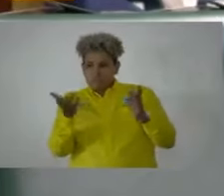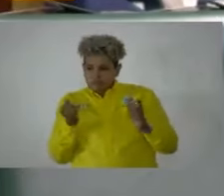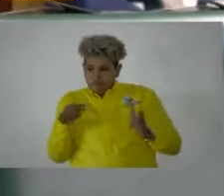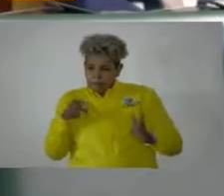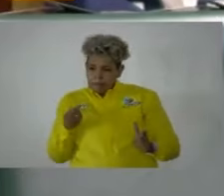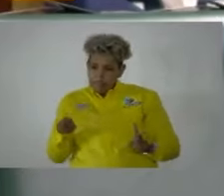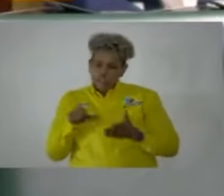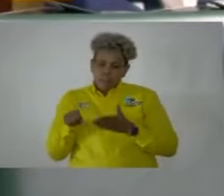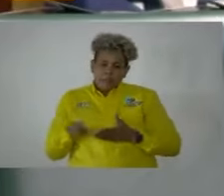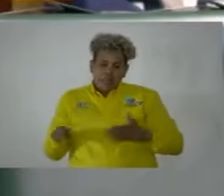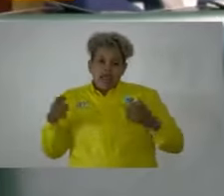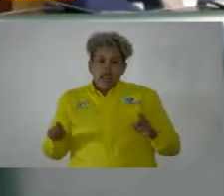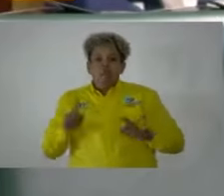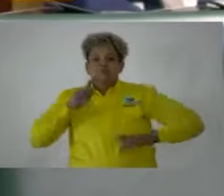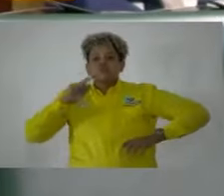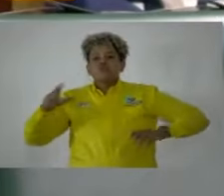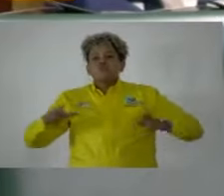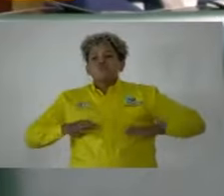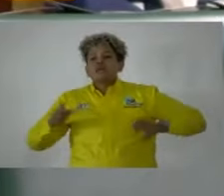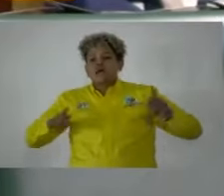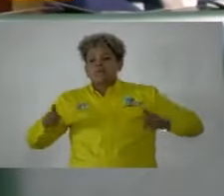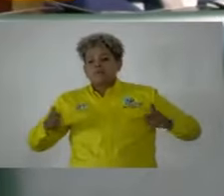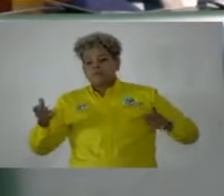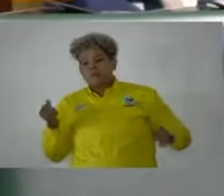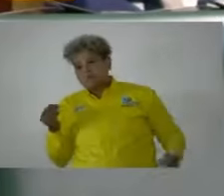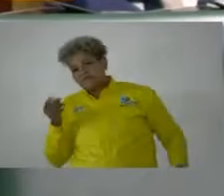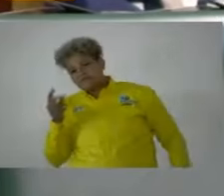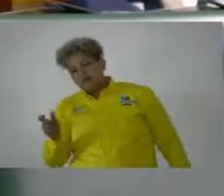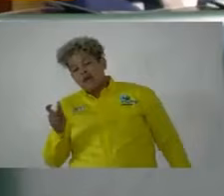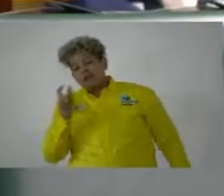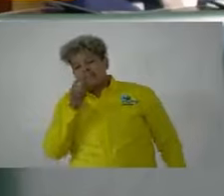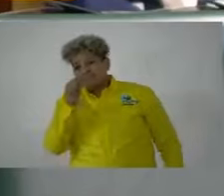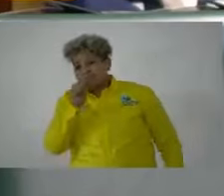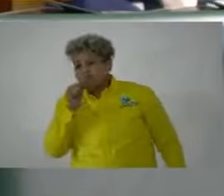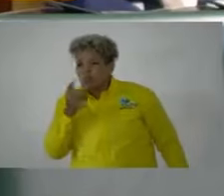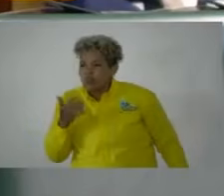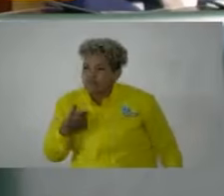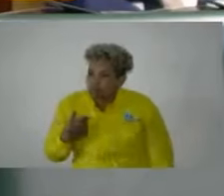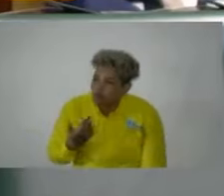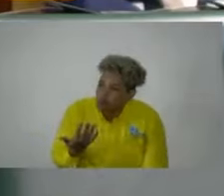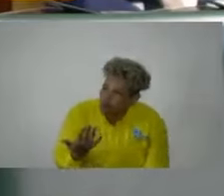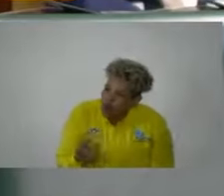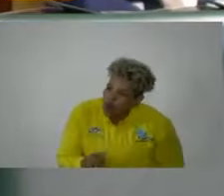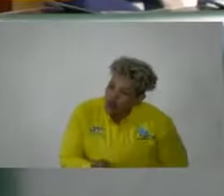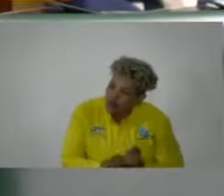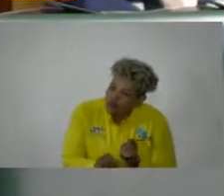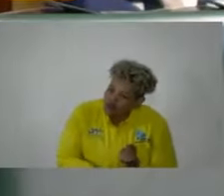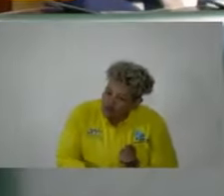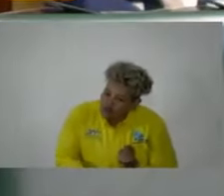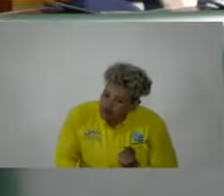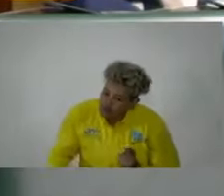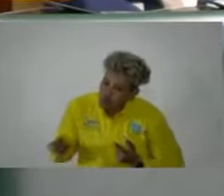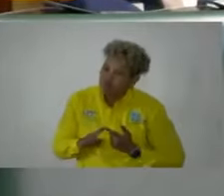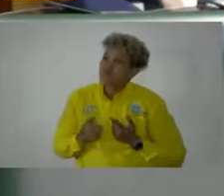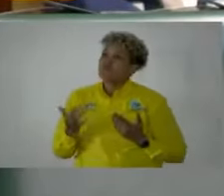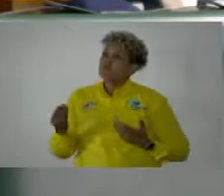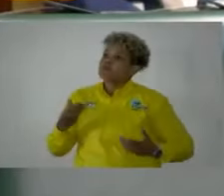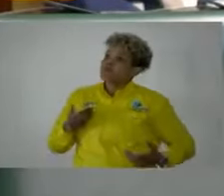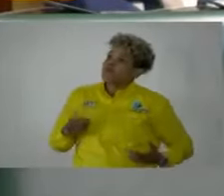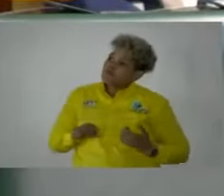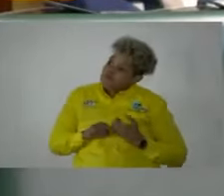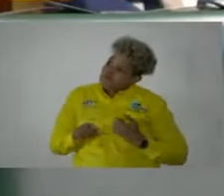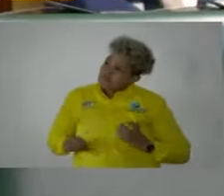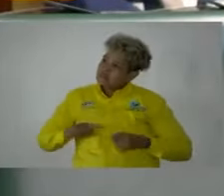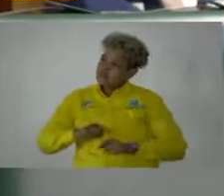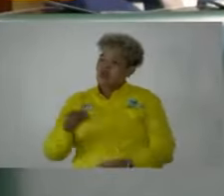pension payments to retired employees is impatient of the day. They have to wait for extended periods before they